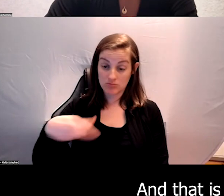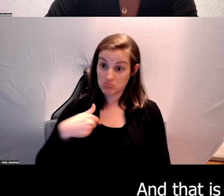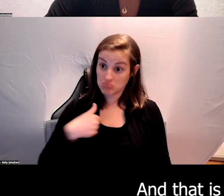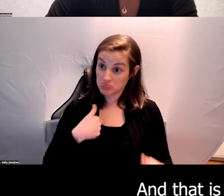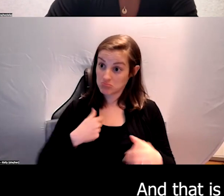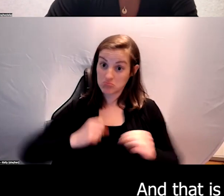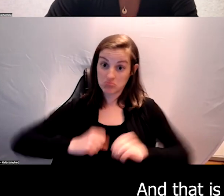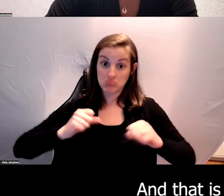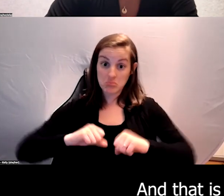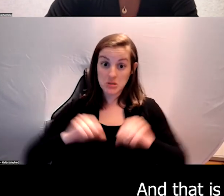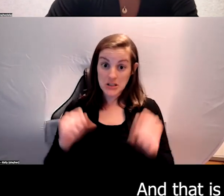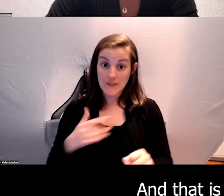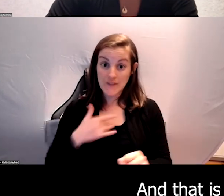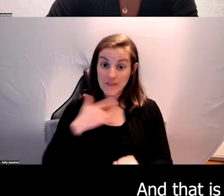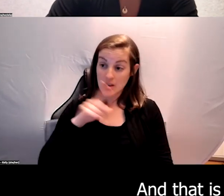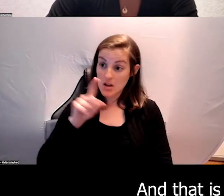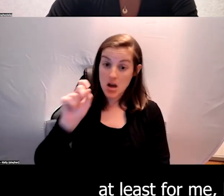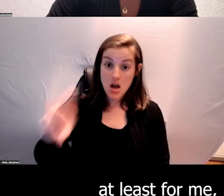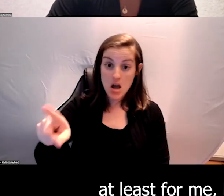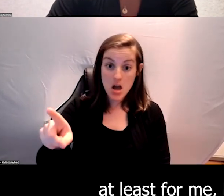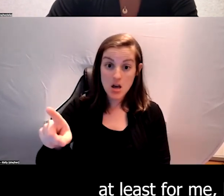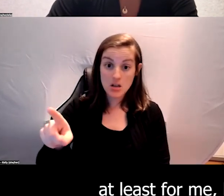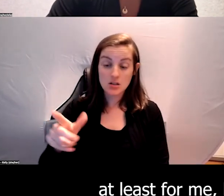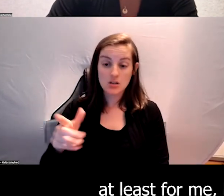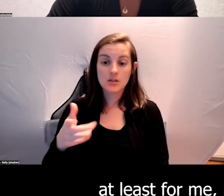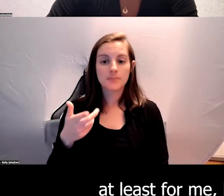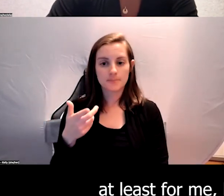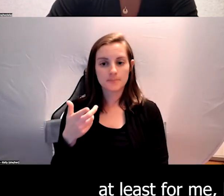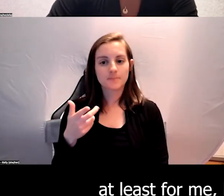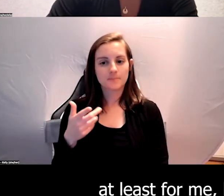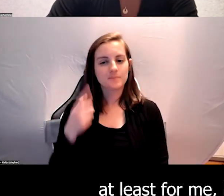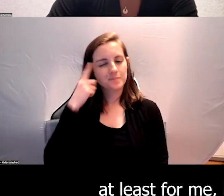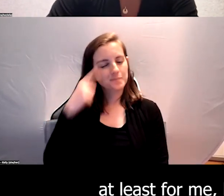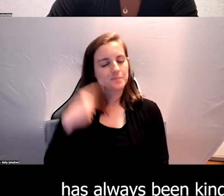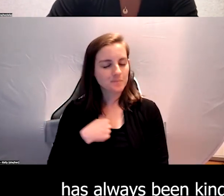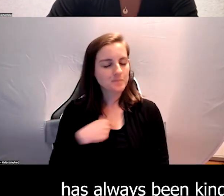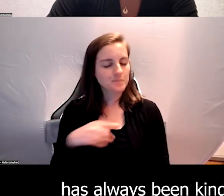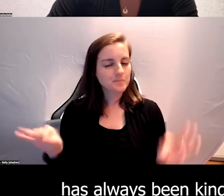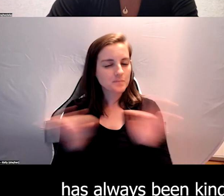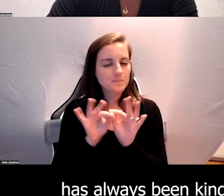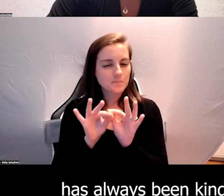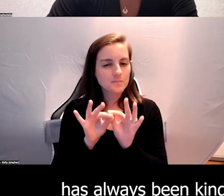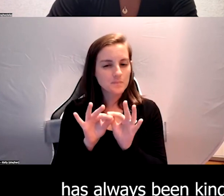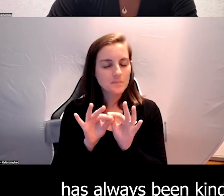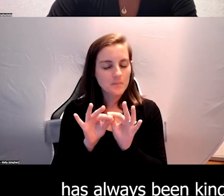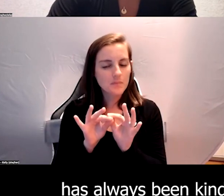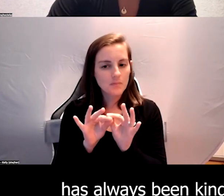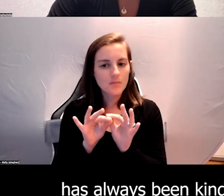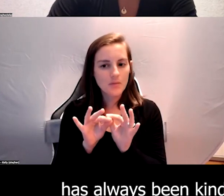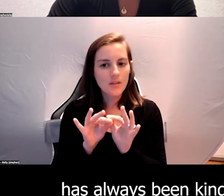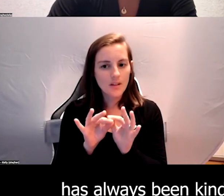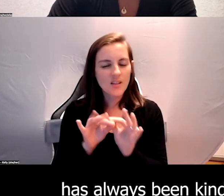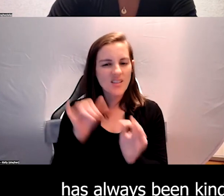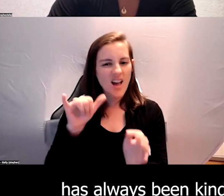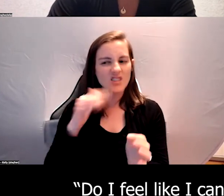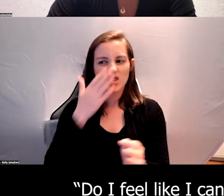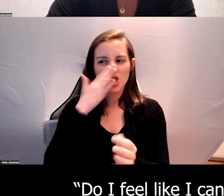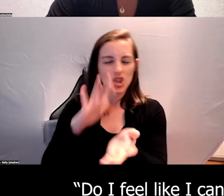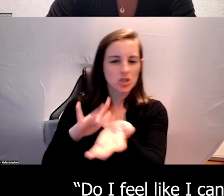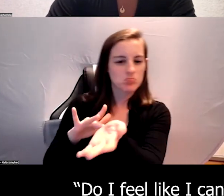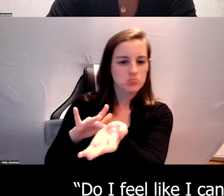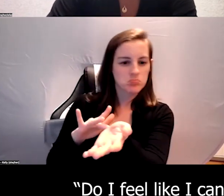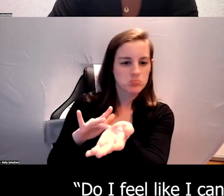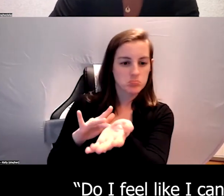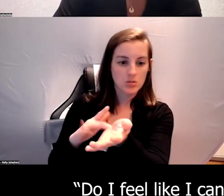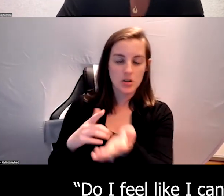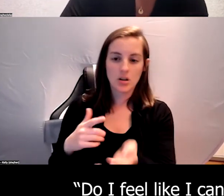And that is something that, at least for me, like I said, personally, has always been kind of a good marker of like, do I